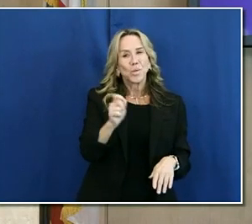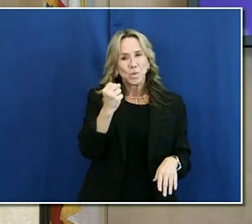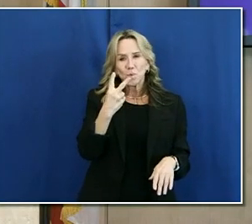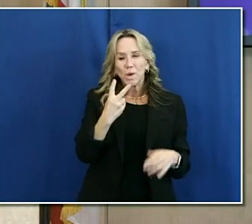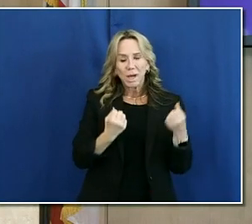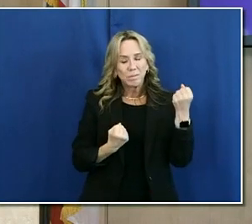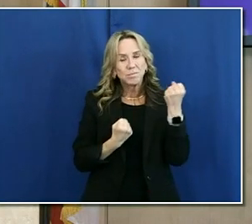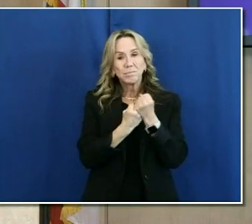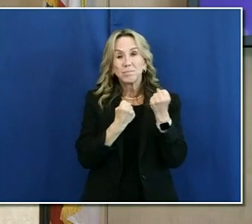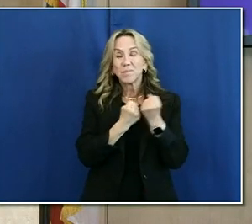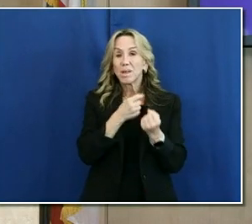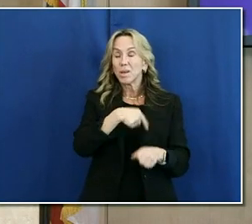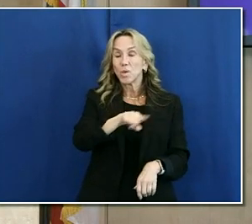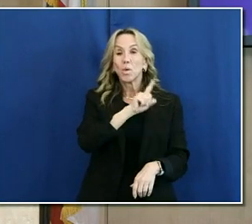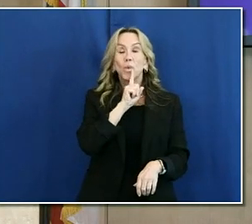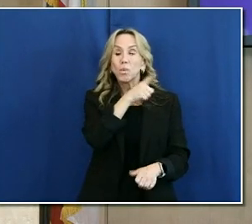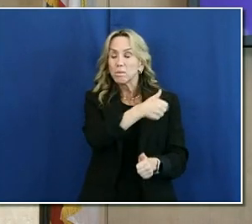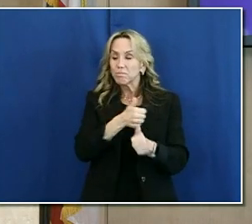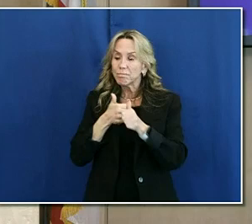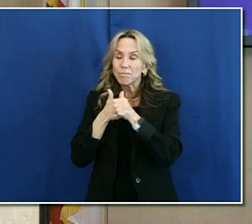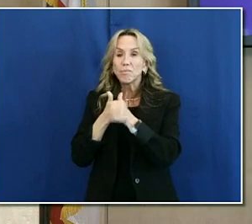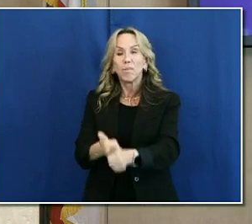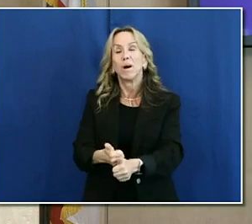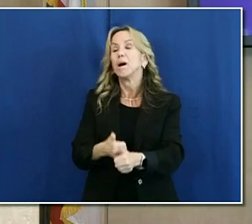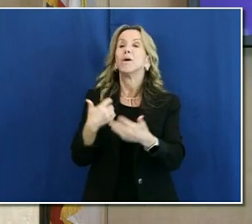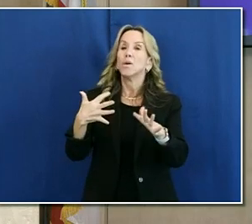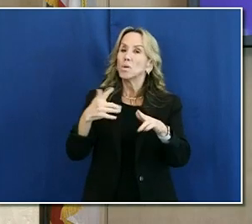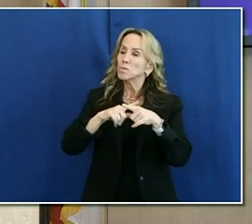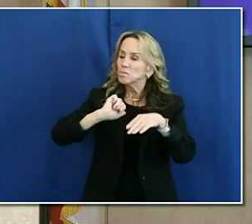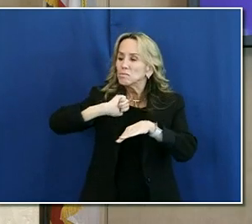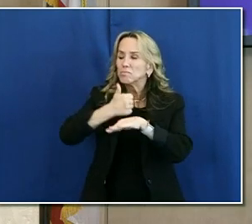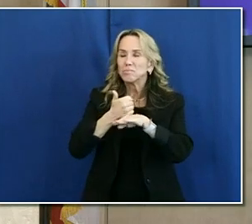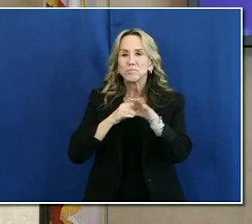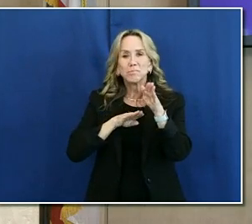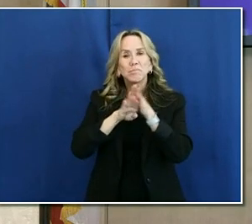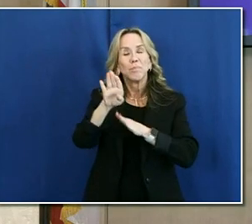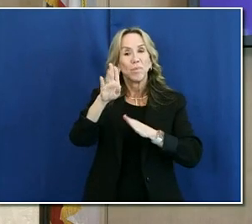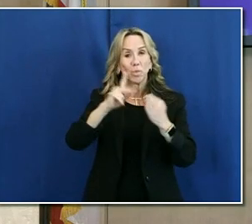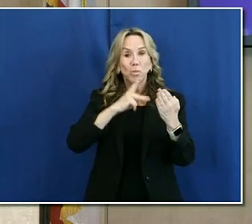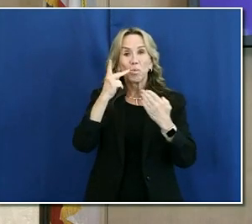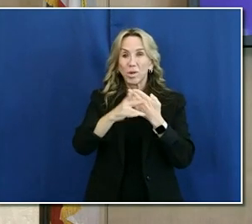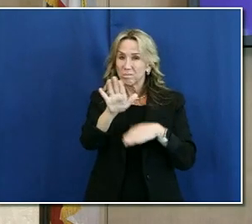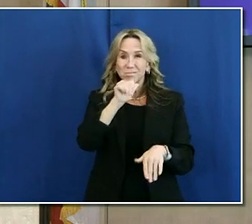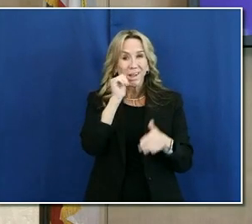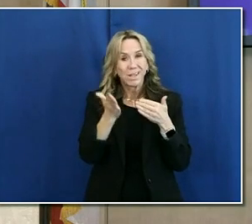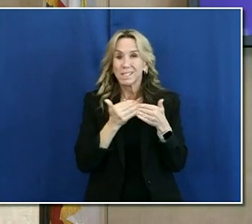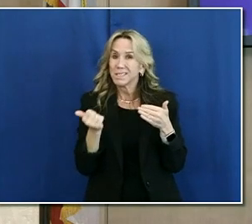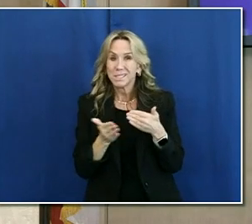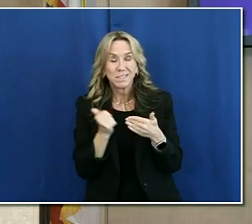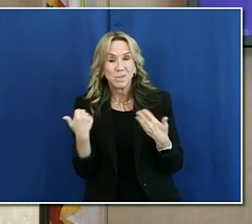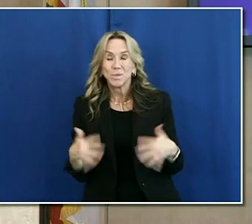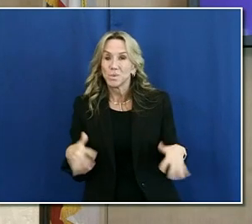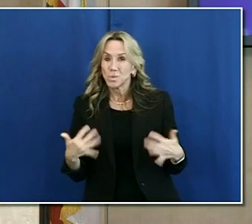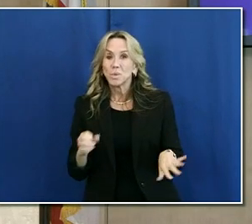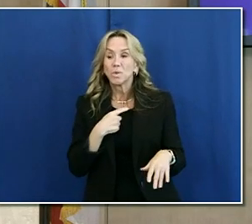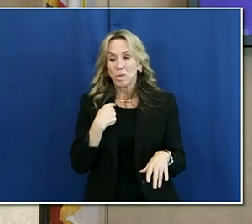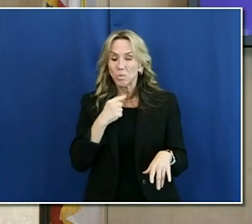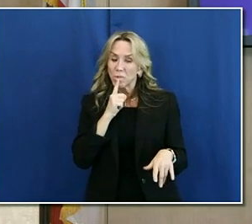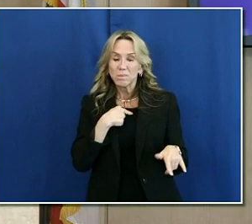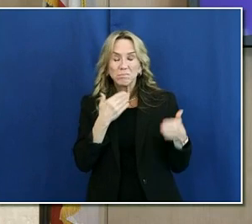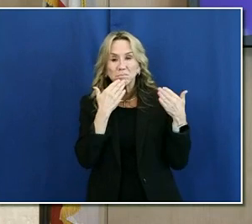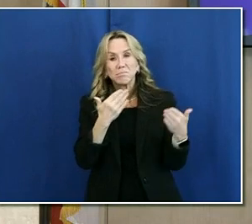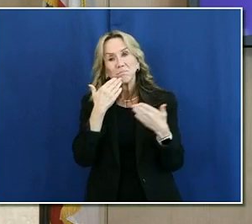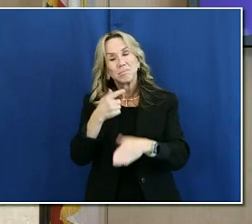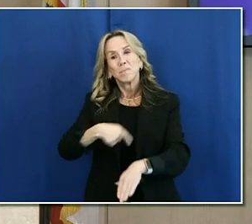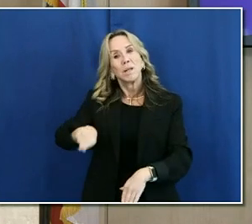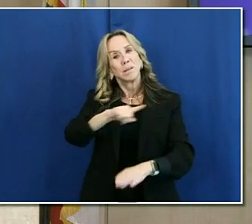appreciate the diligence that they put into designing programs. It's a challenging situation. and we are grateful for their continued work and